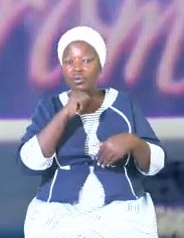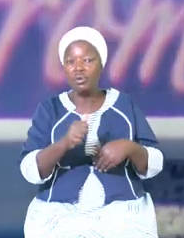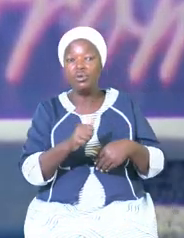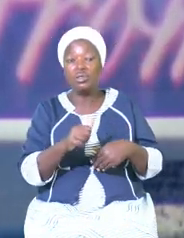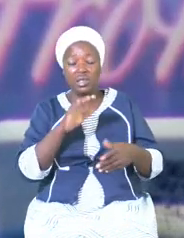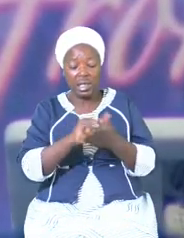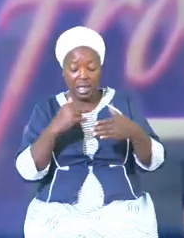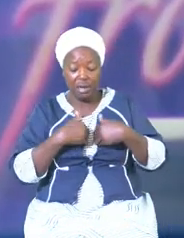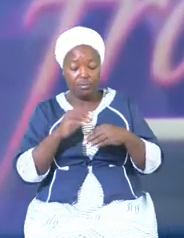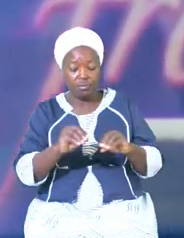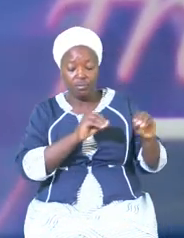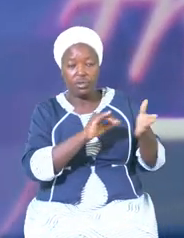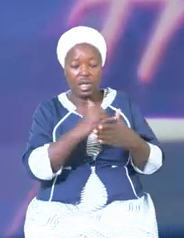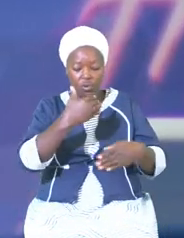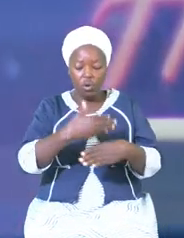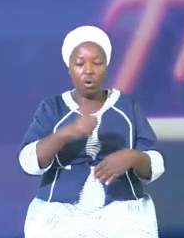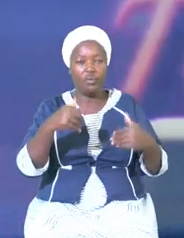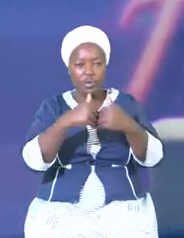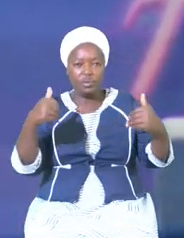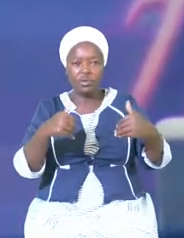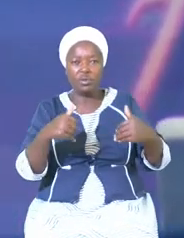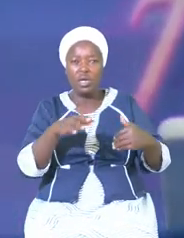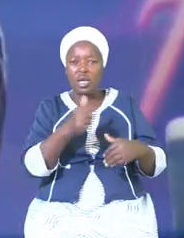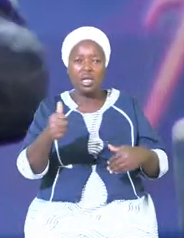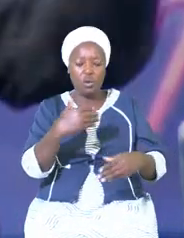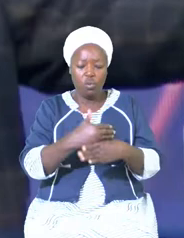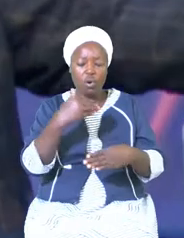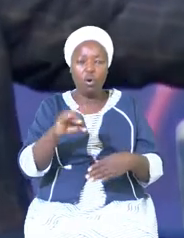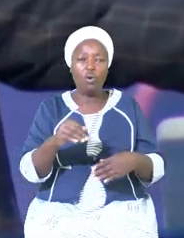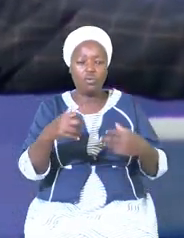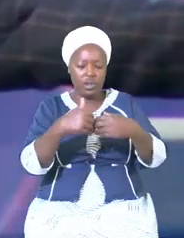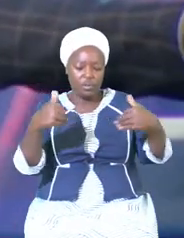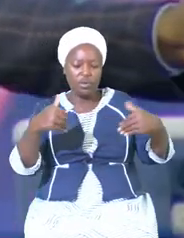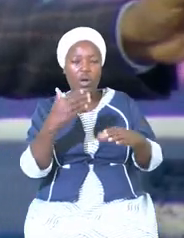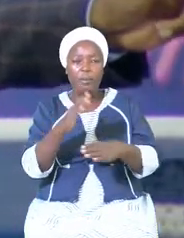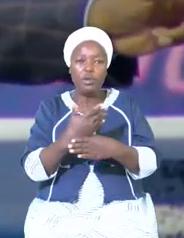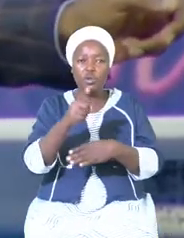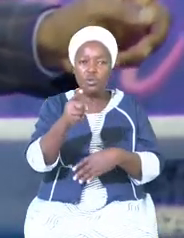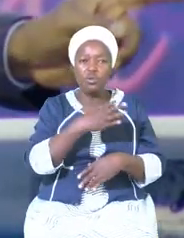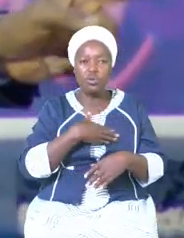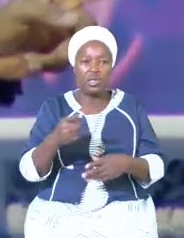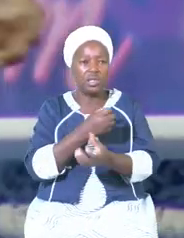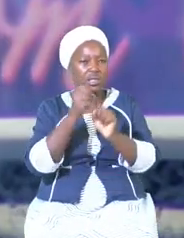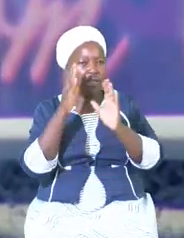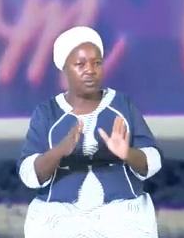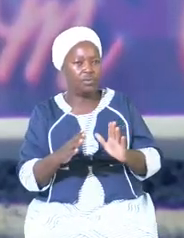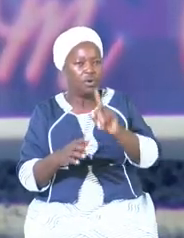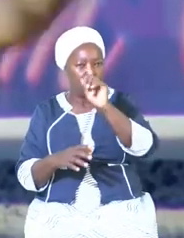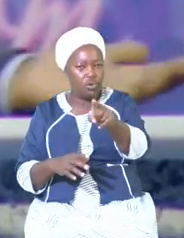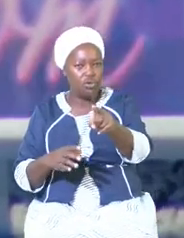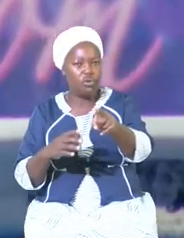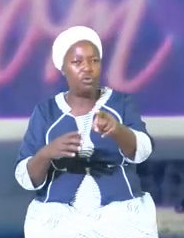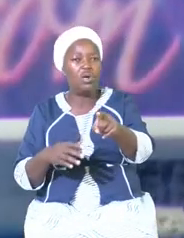of demarcation, a wall of partition between you and the Savior, you and the